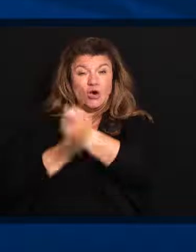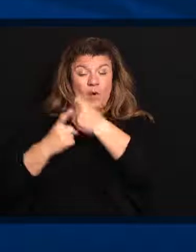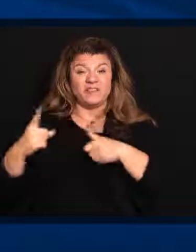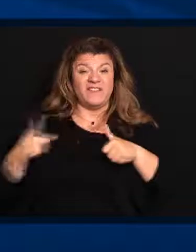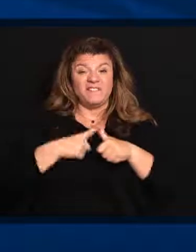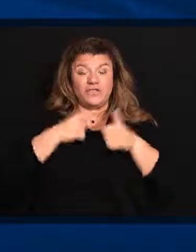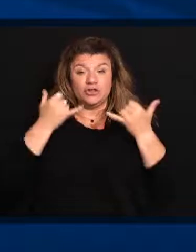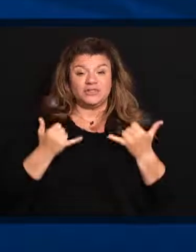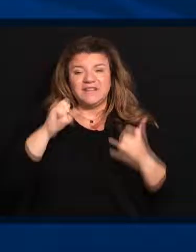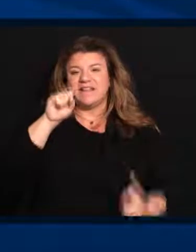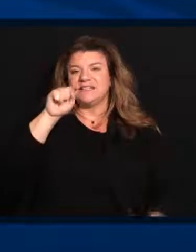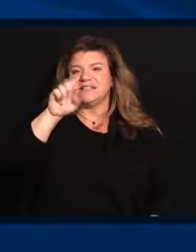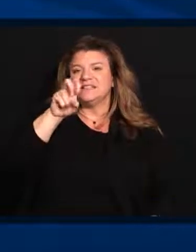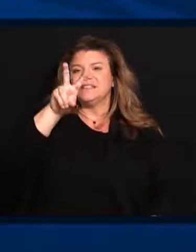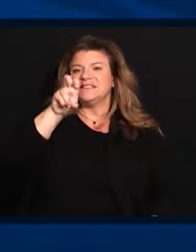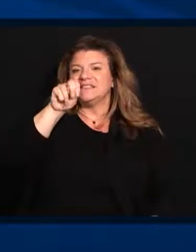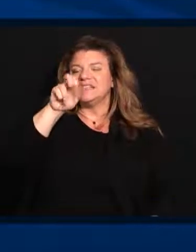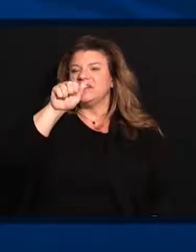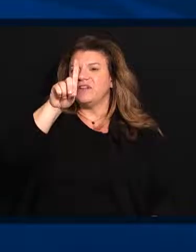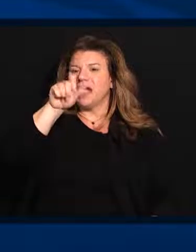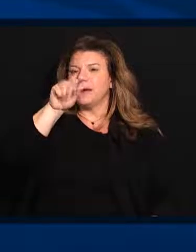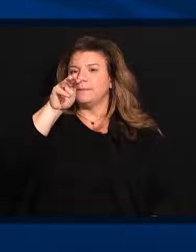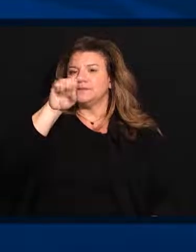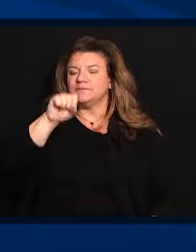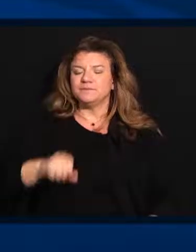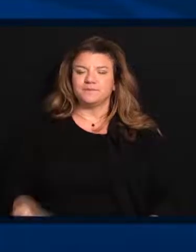today from Stephen Adams with Ogden Newspapers.